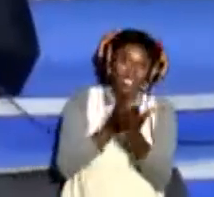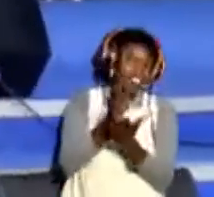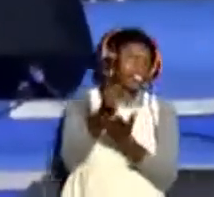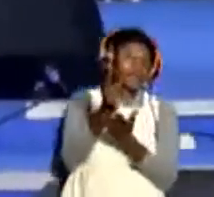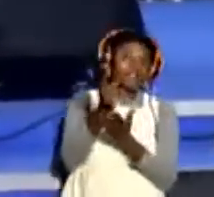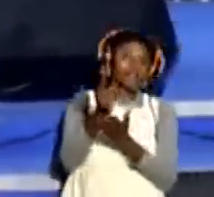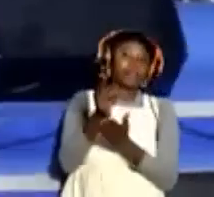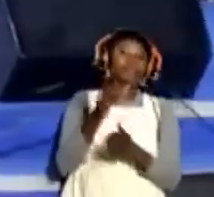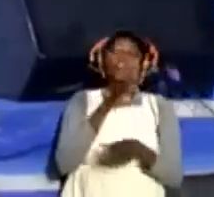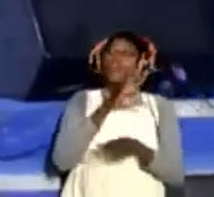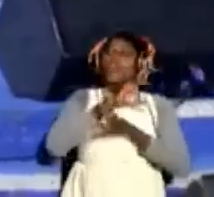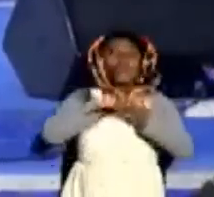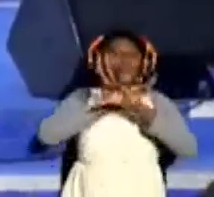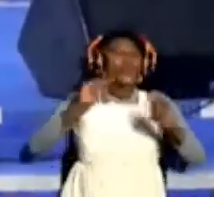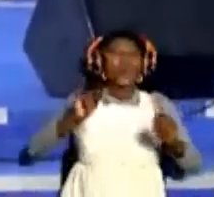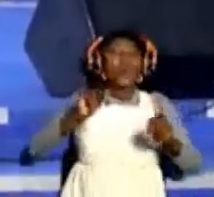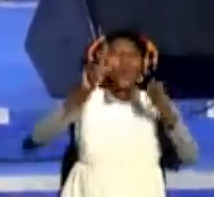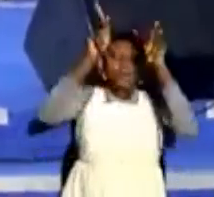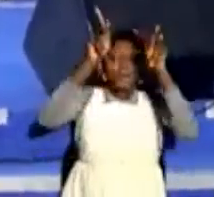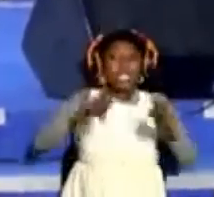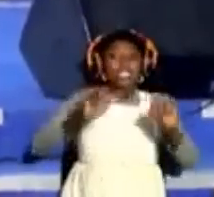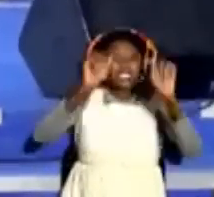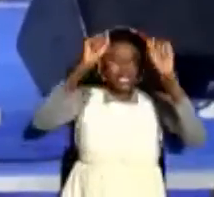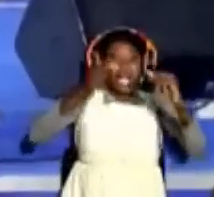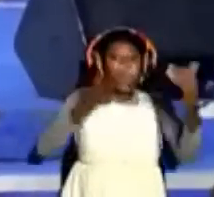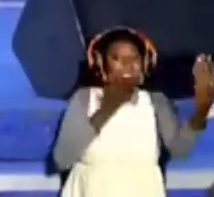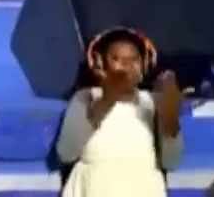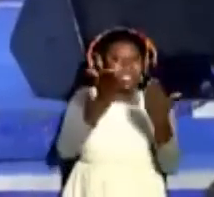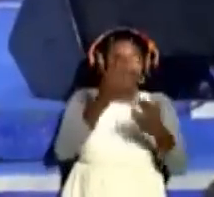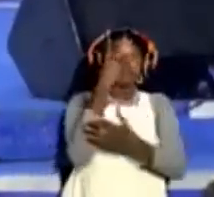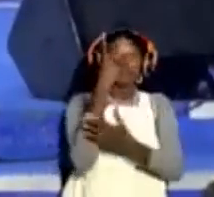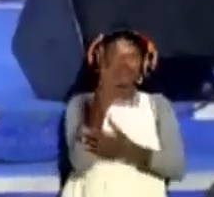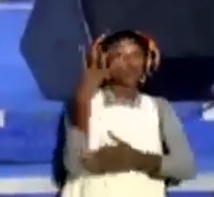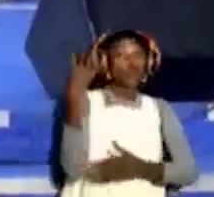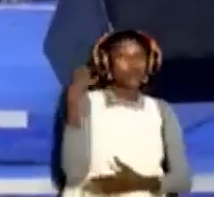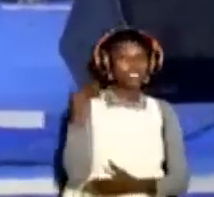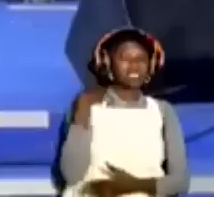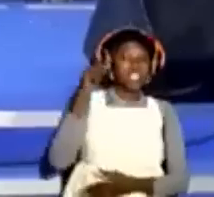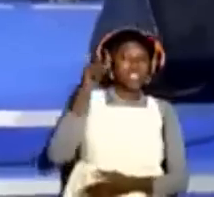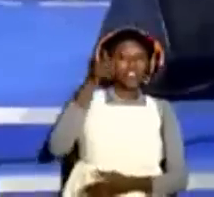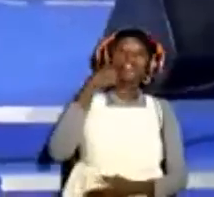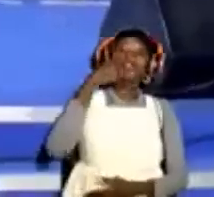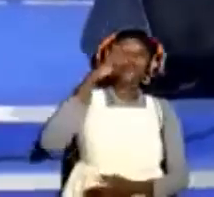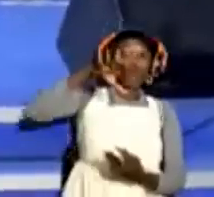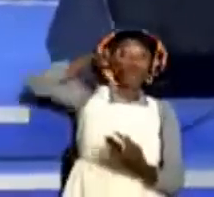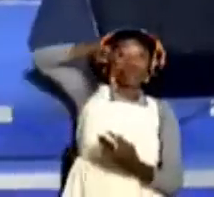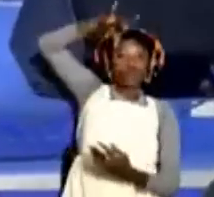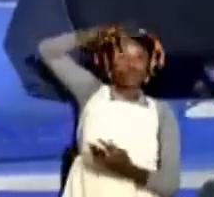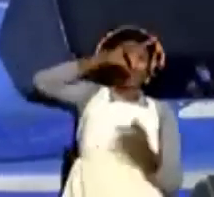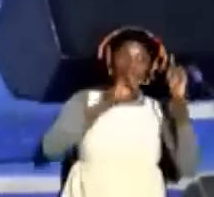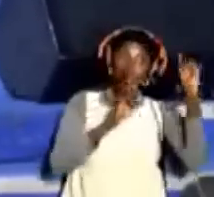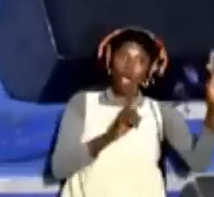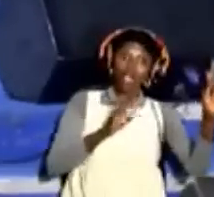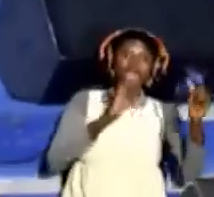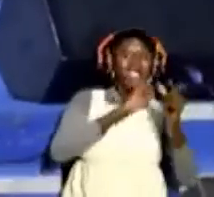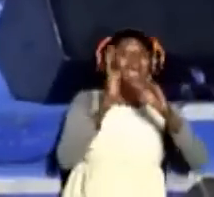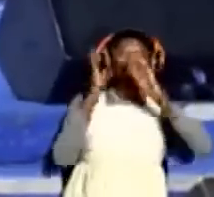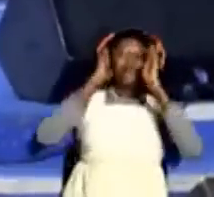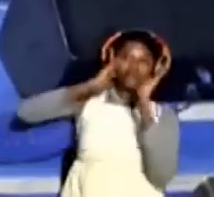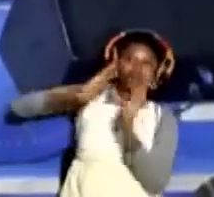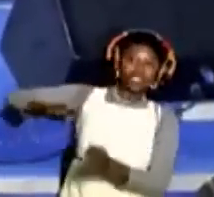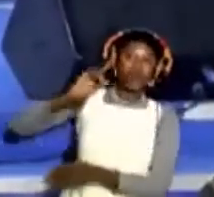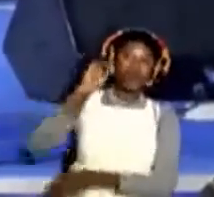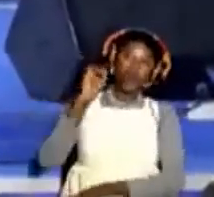No man can serve 2 masters. You either choose one and let the other one go.